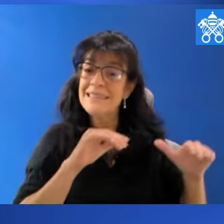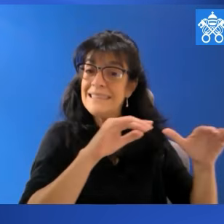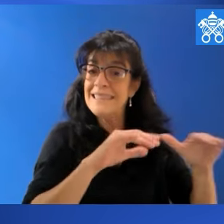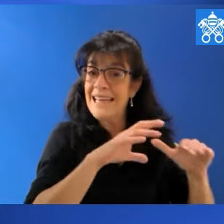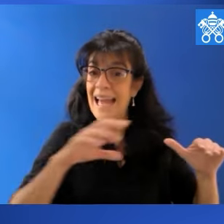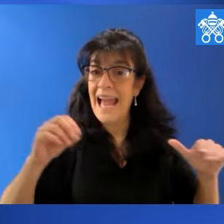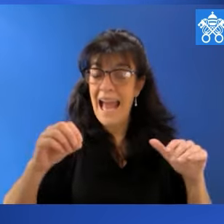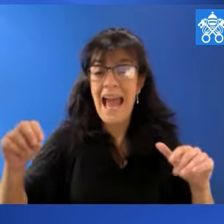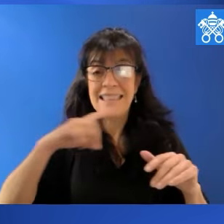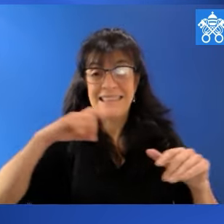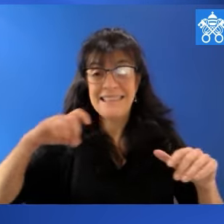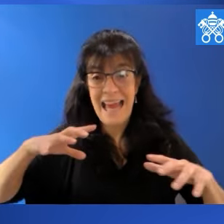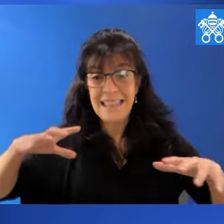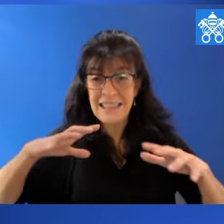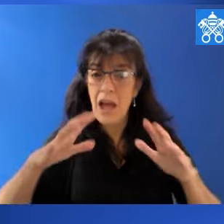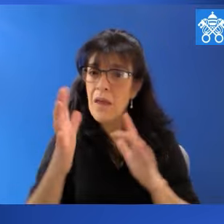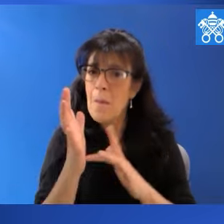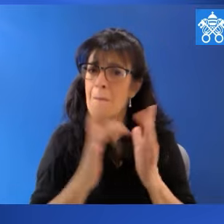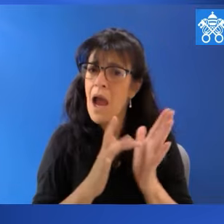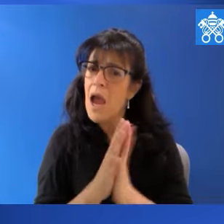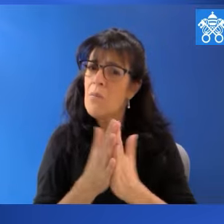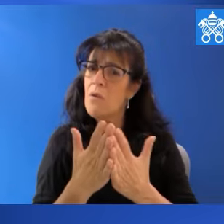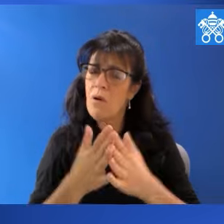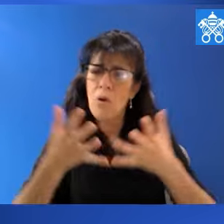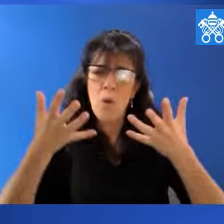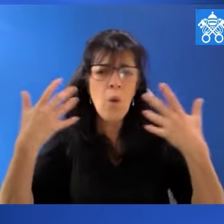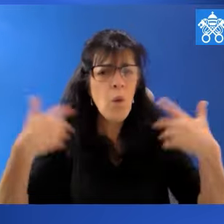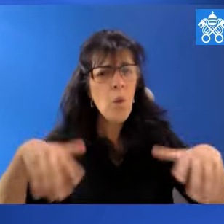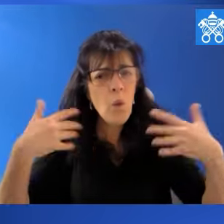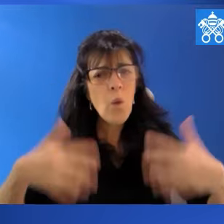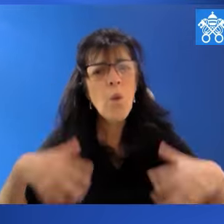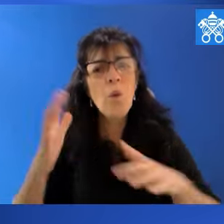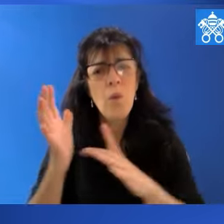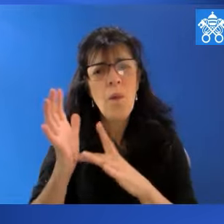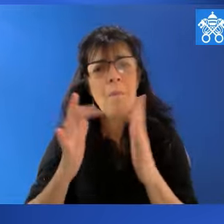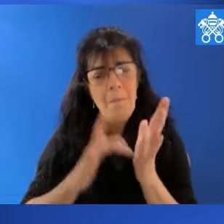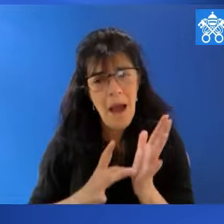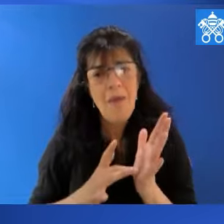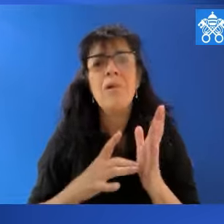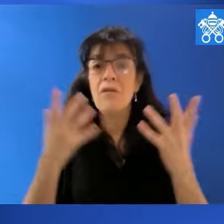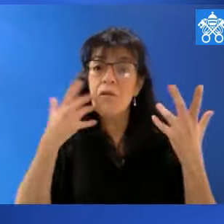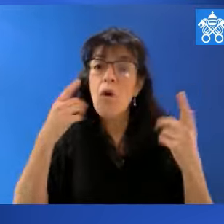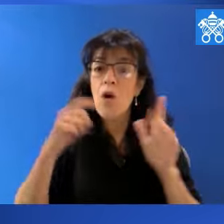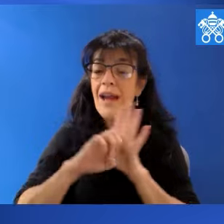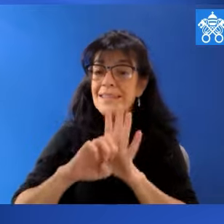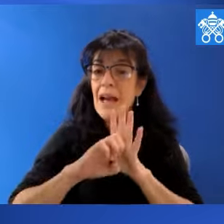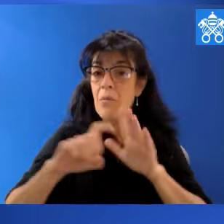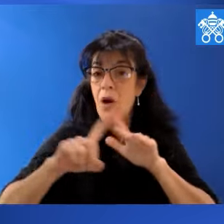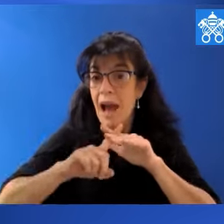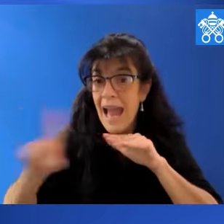places loaded with symbolic value. They are very important scenes in the history of Exodus, the